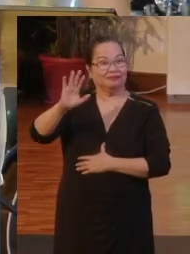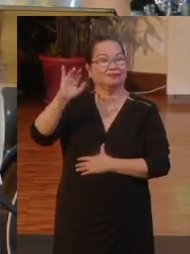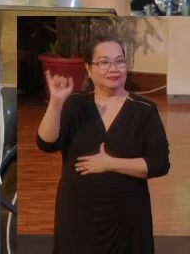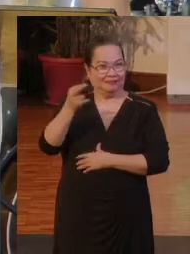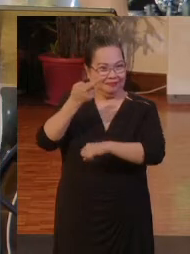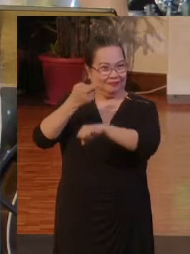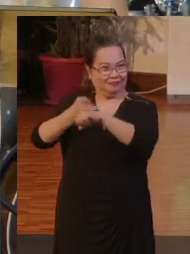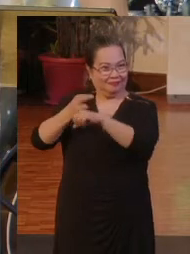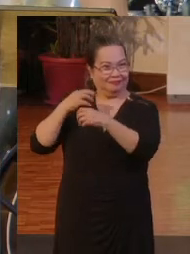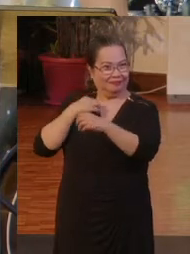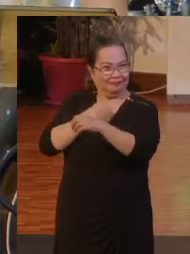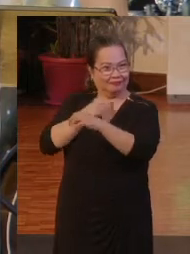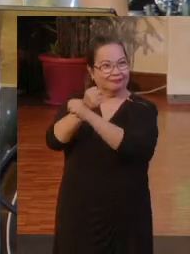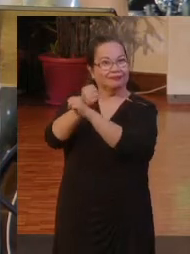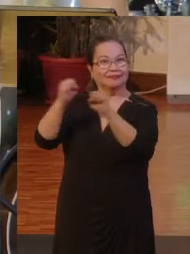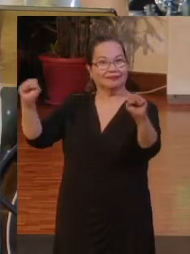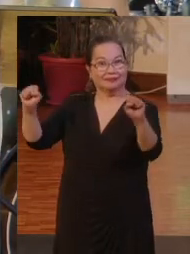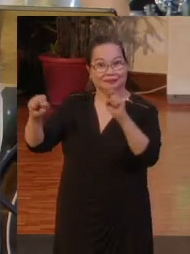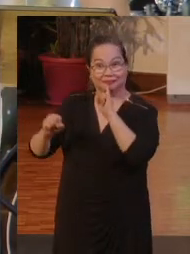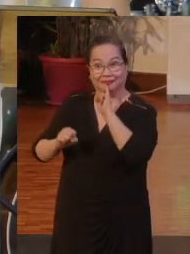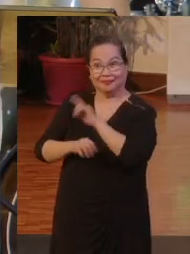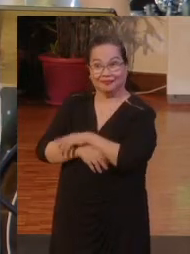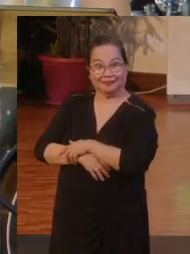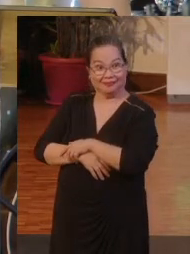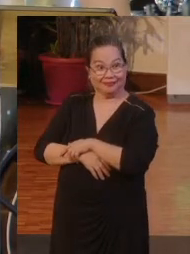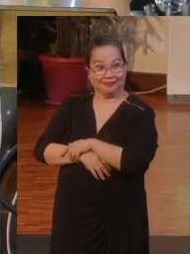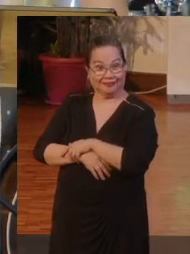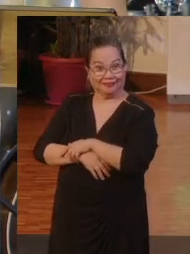rock of our salvation. Di ba?